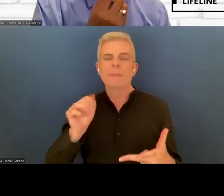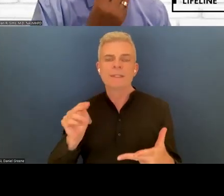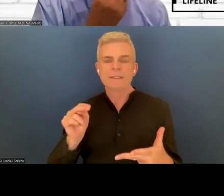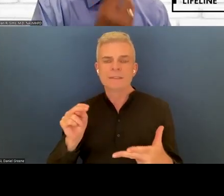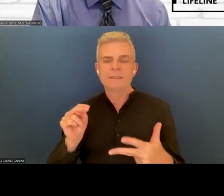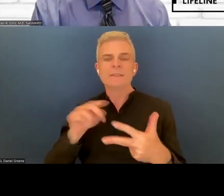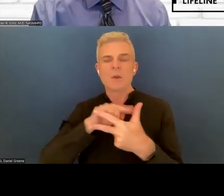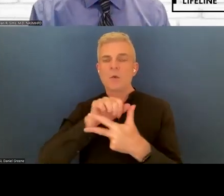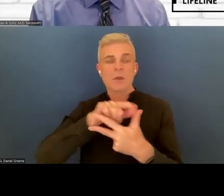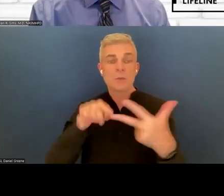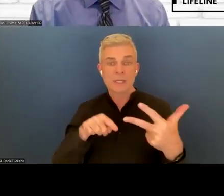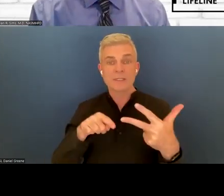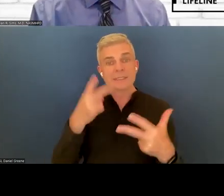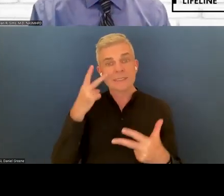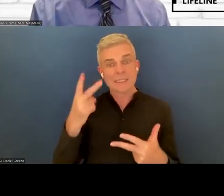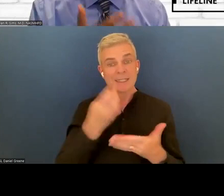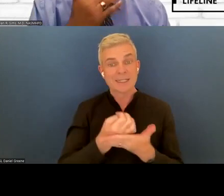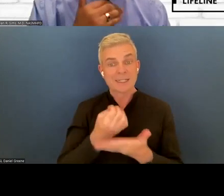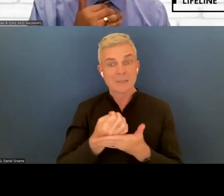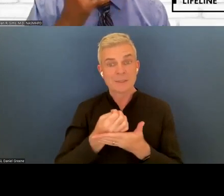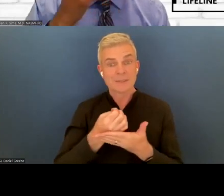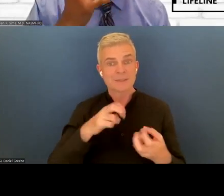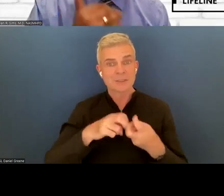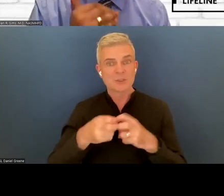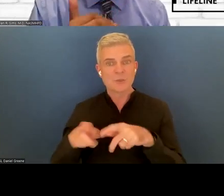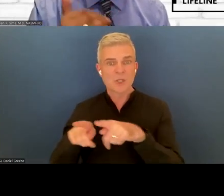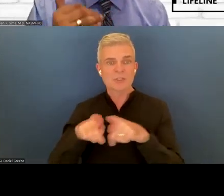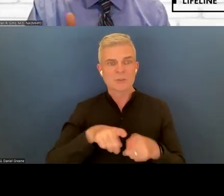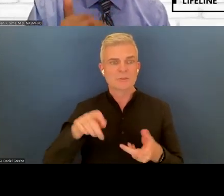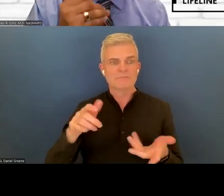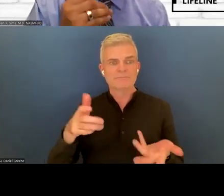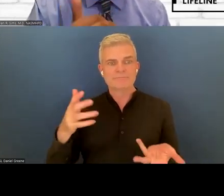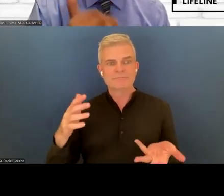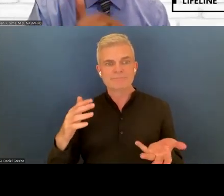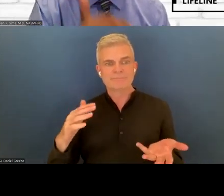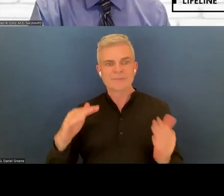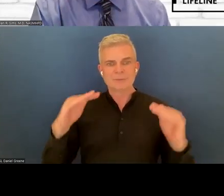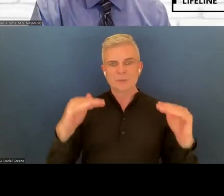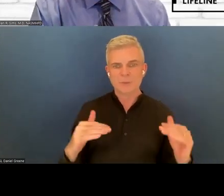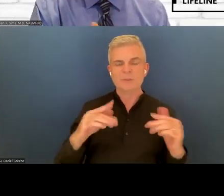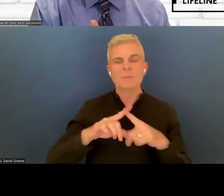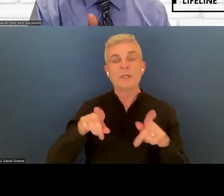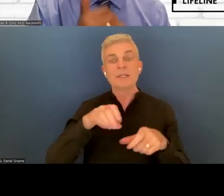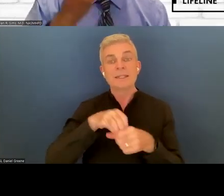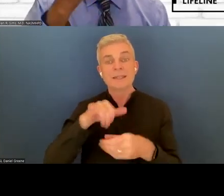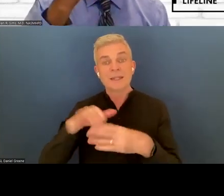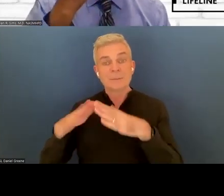the economic issue was also subdued, but you're also living in a community where at that time,